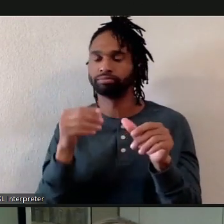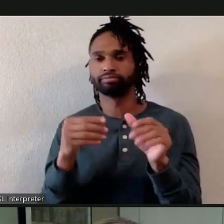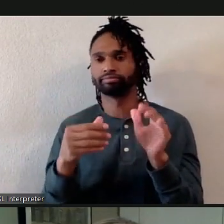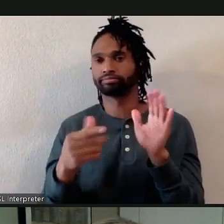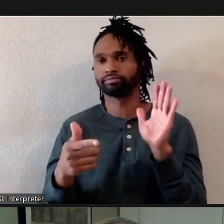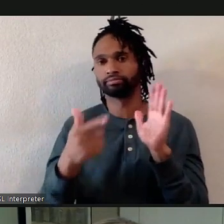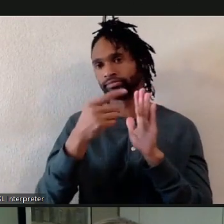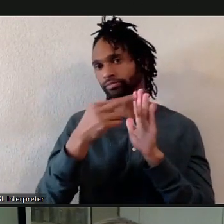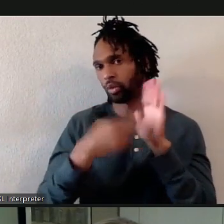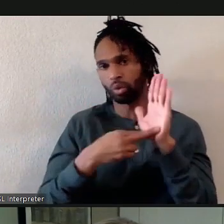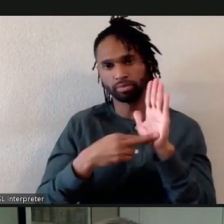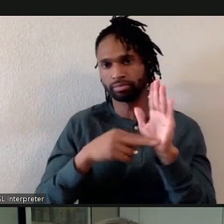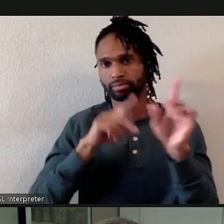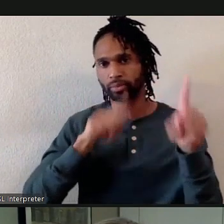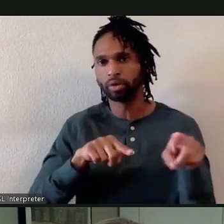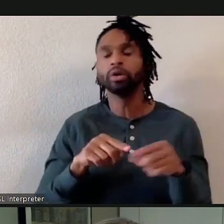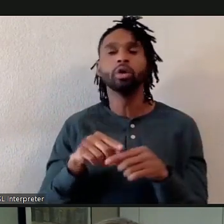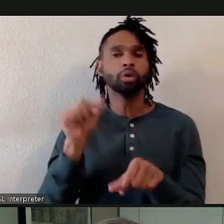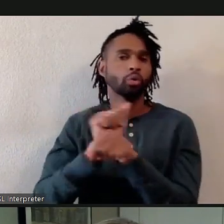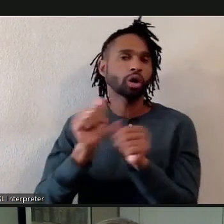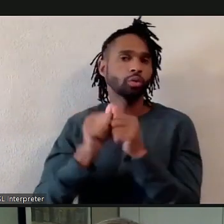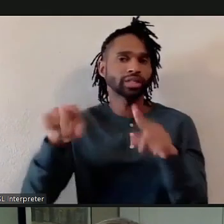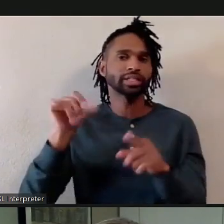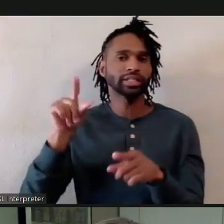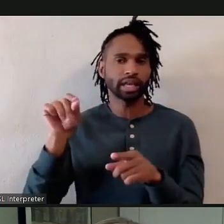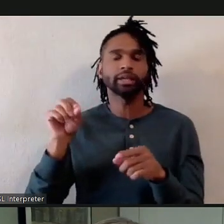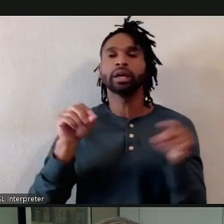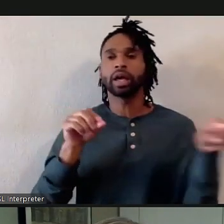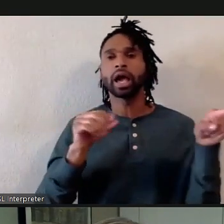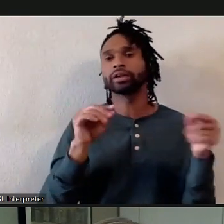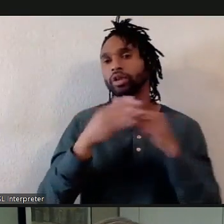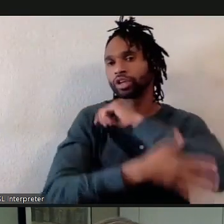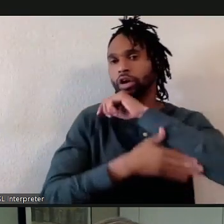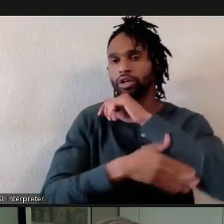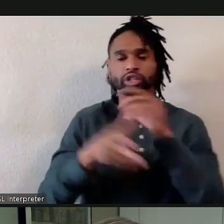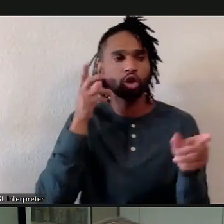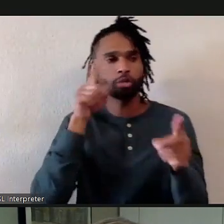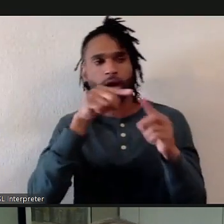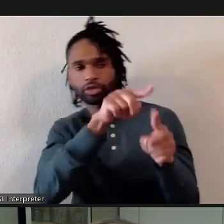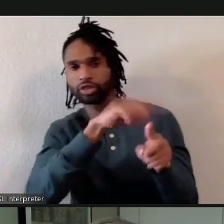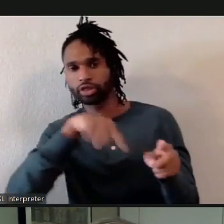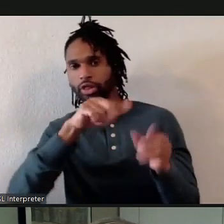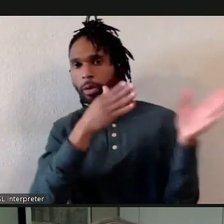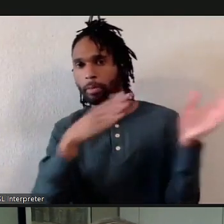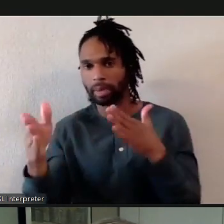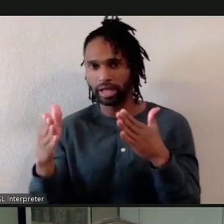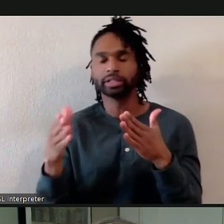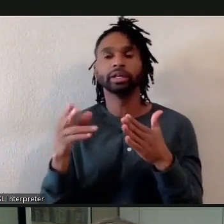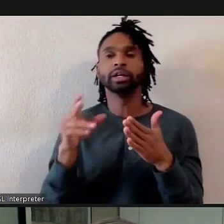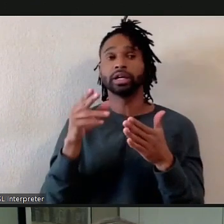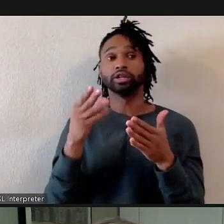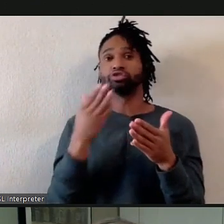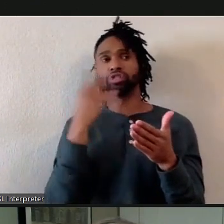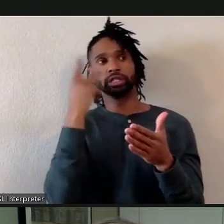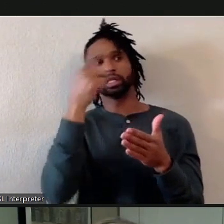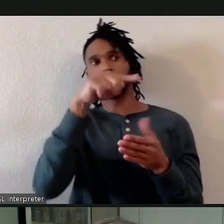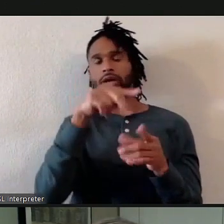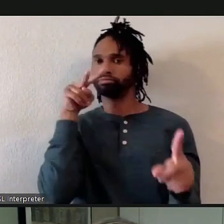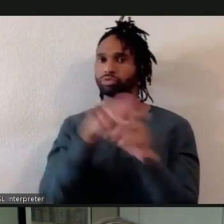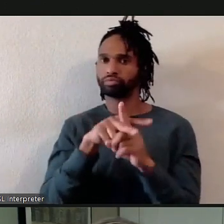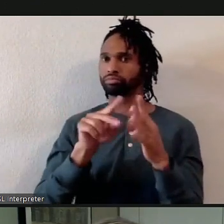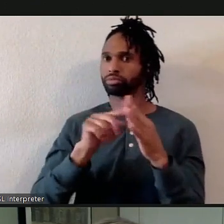at the state closely with a number of counties to learn about their plans, and expect to see them to implement plans over the